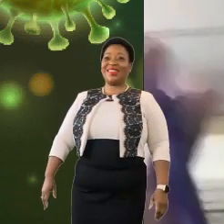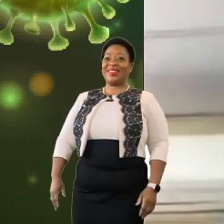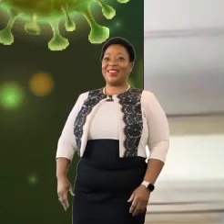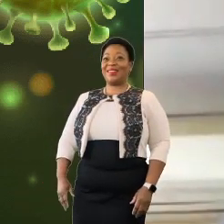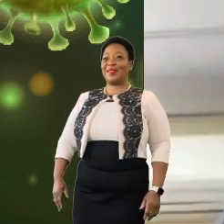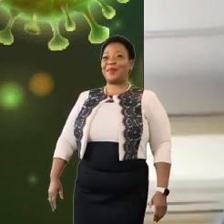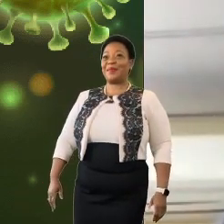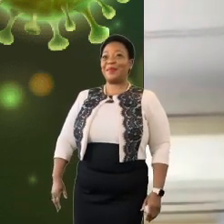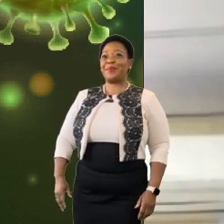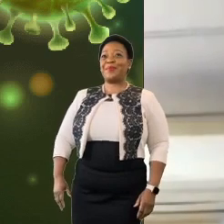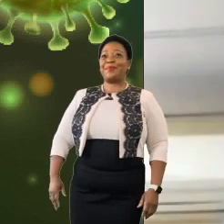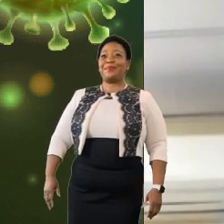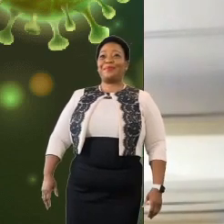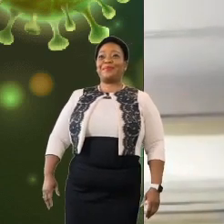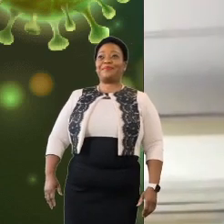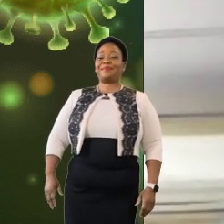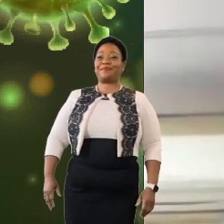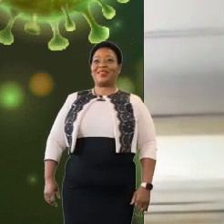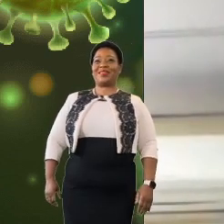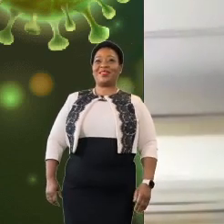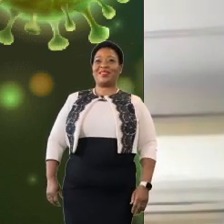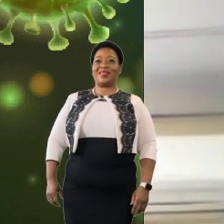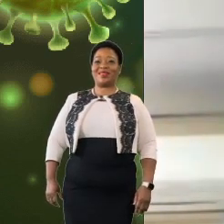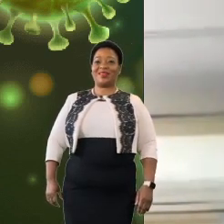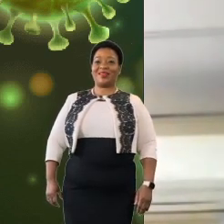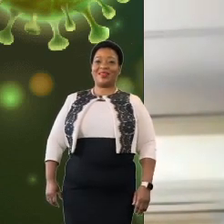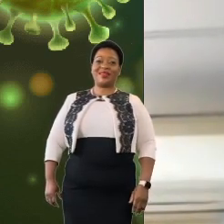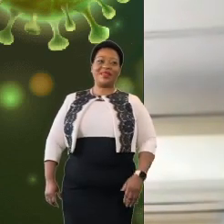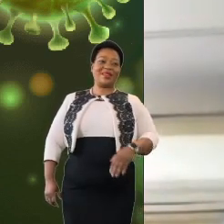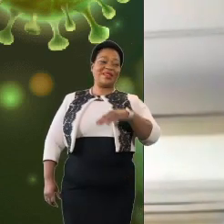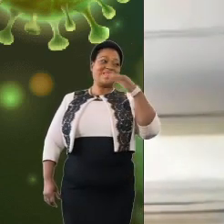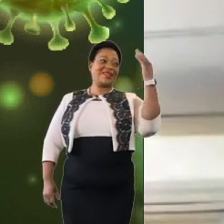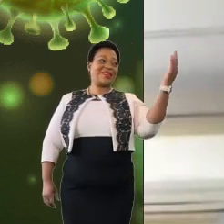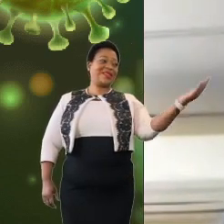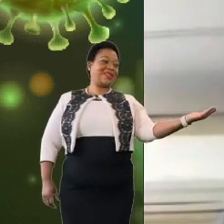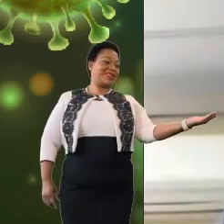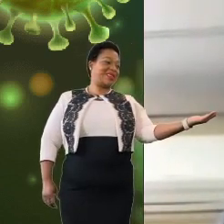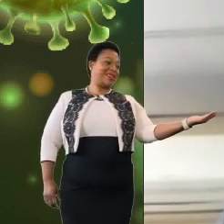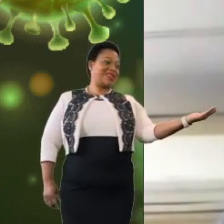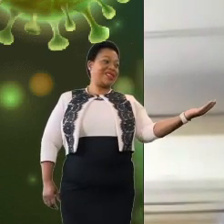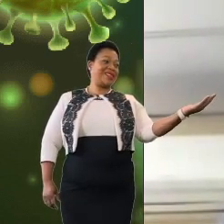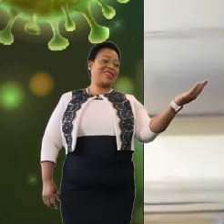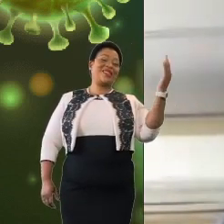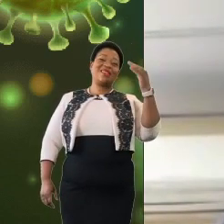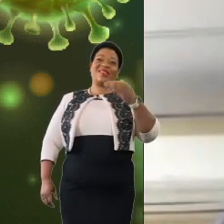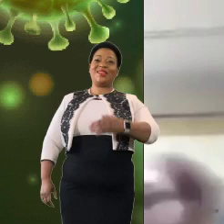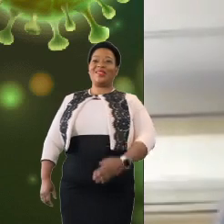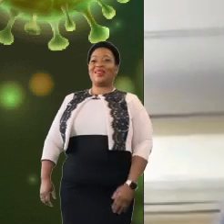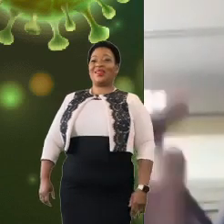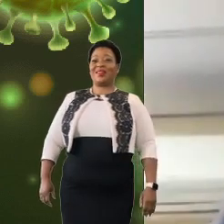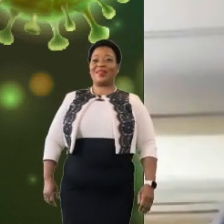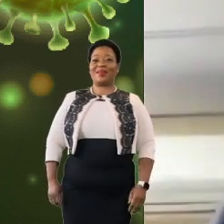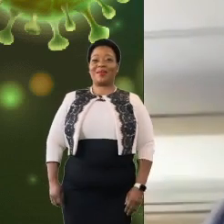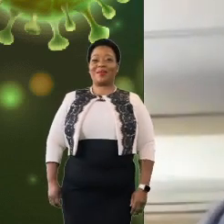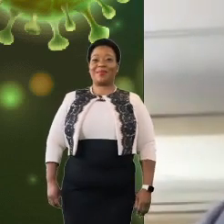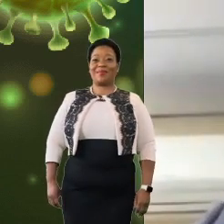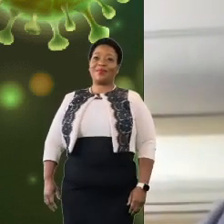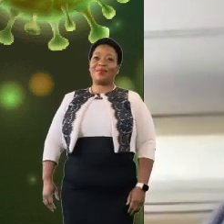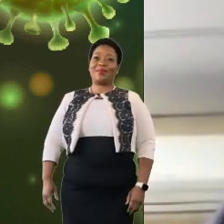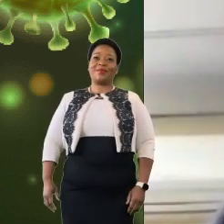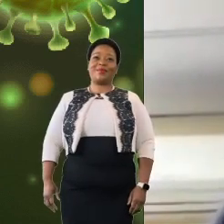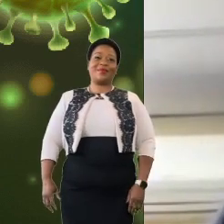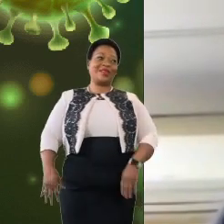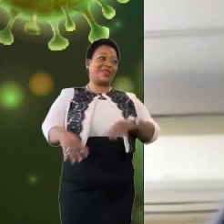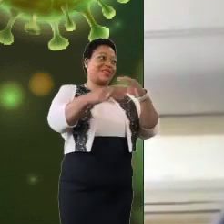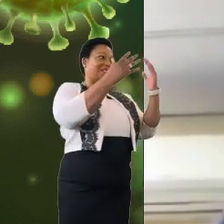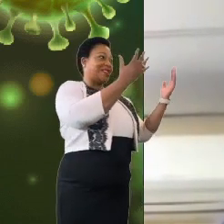The companies that have been specified that during this period they are not functioning. The industry, I was looking for the word industry.